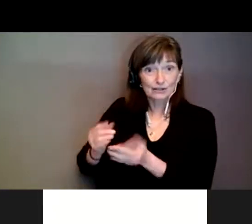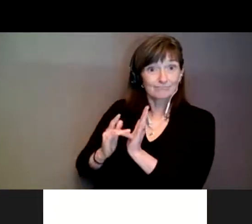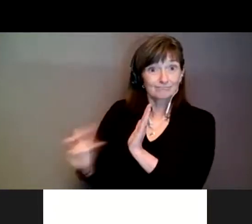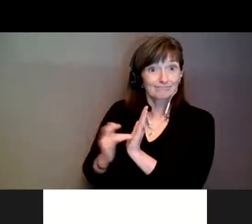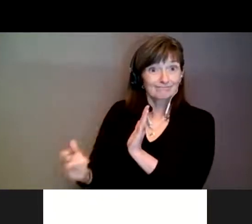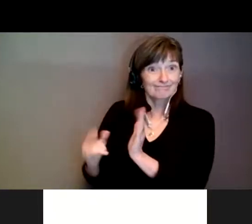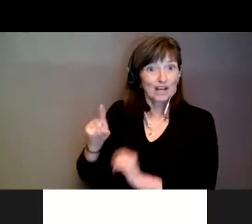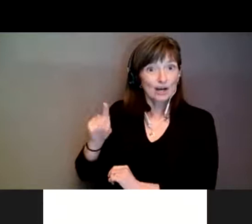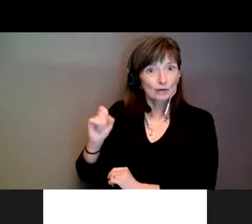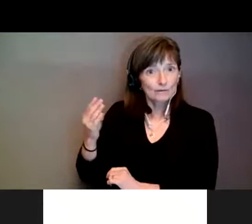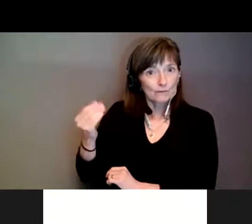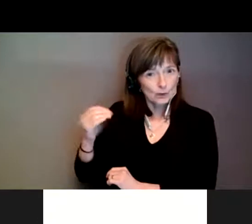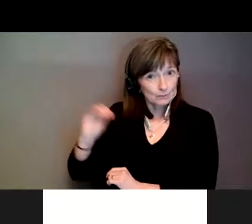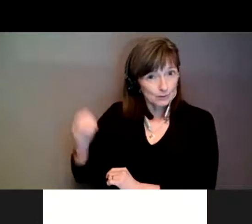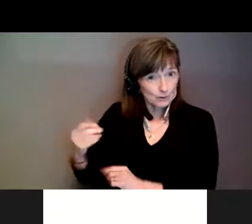114% increase.